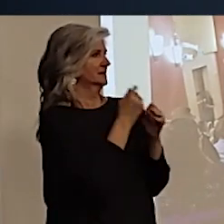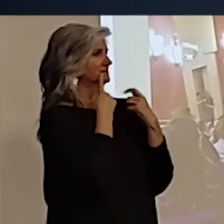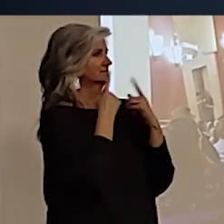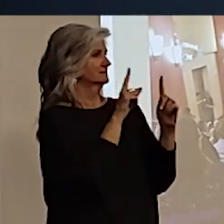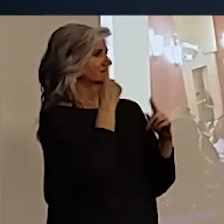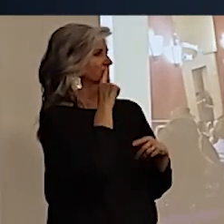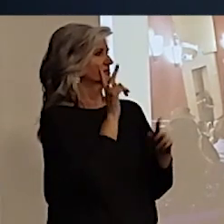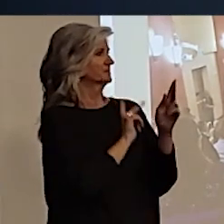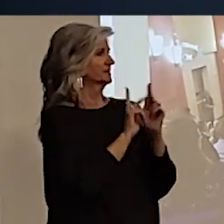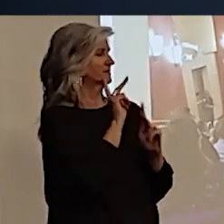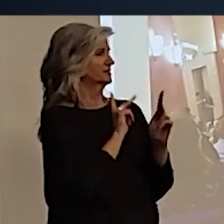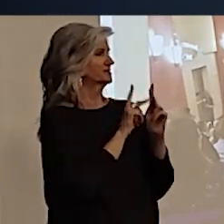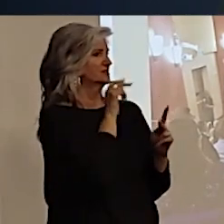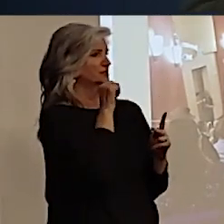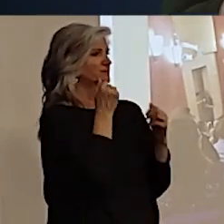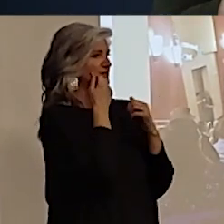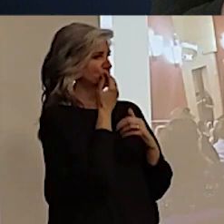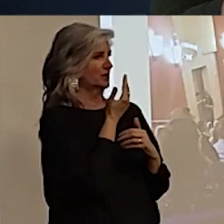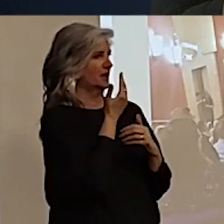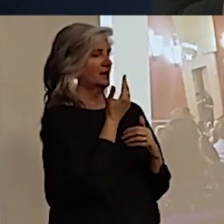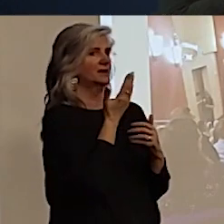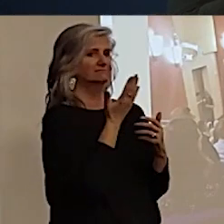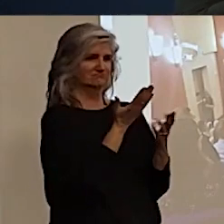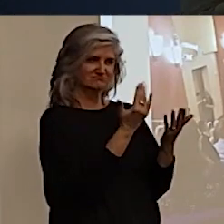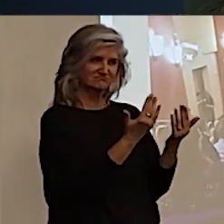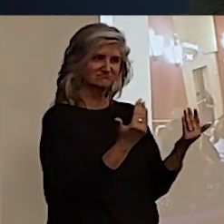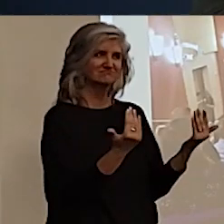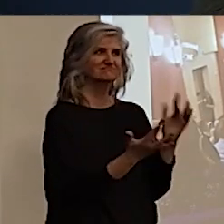for folks. So don't be shy, please reach out to us.